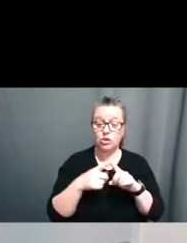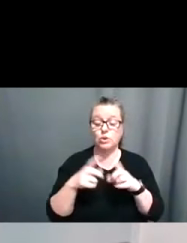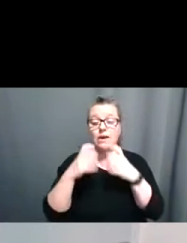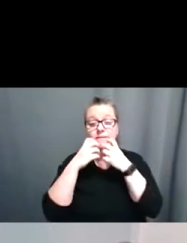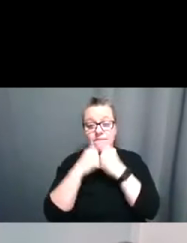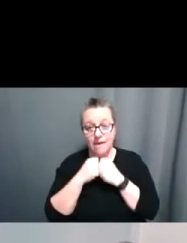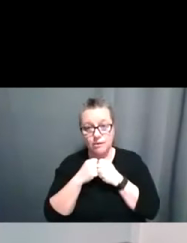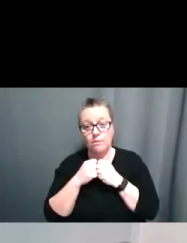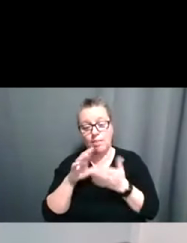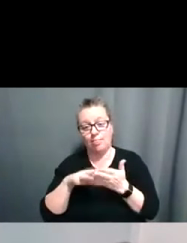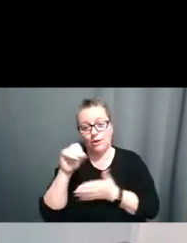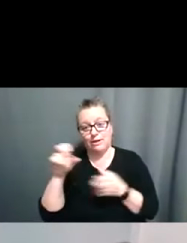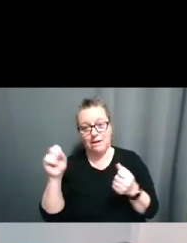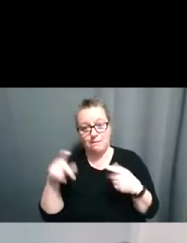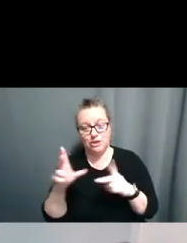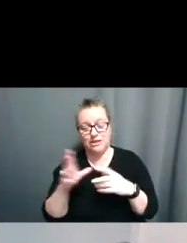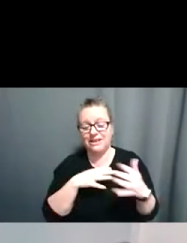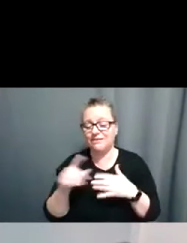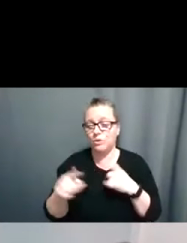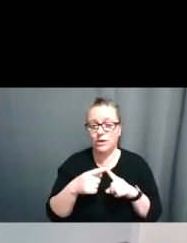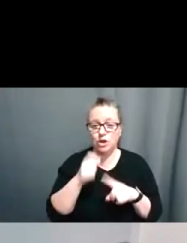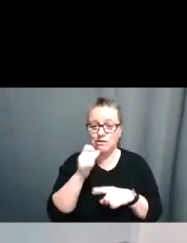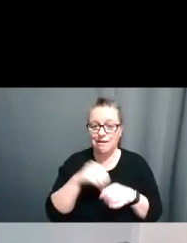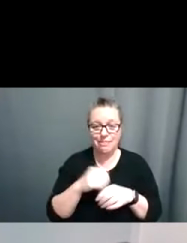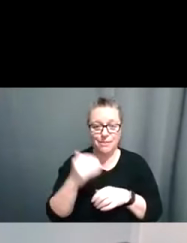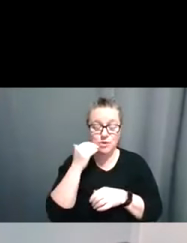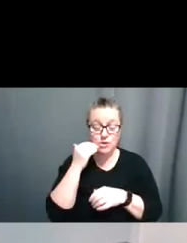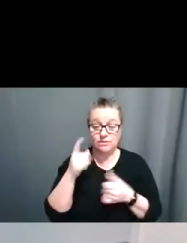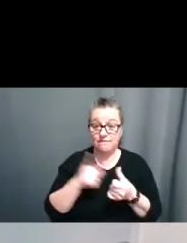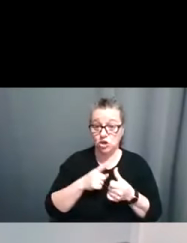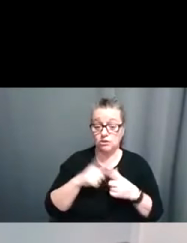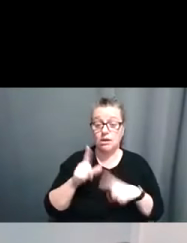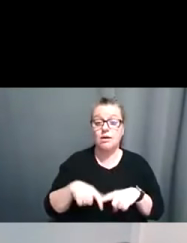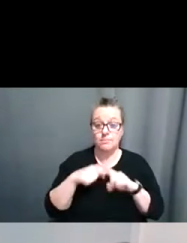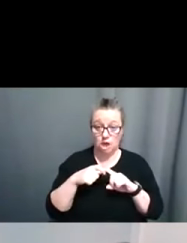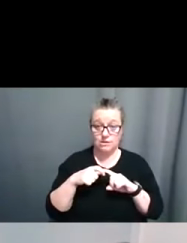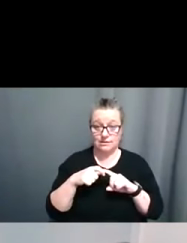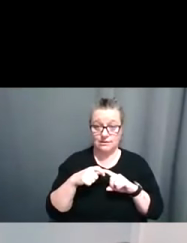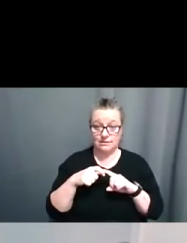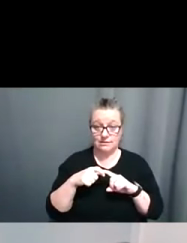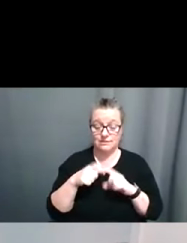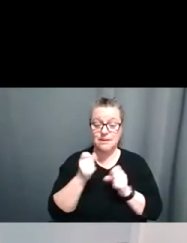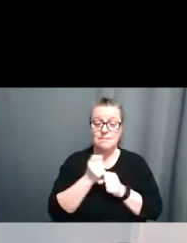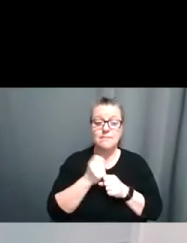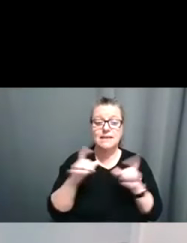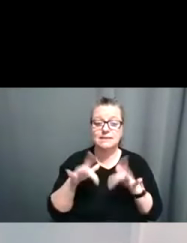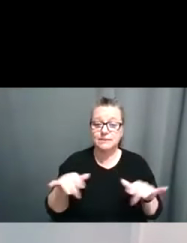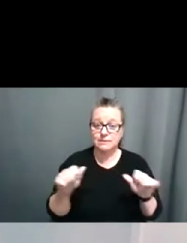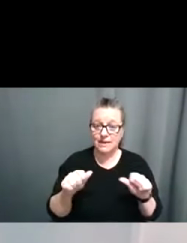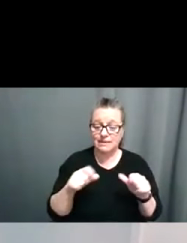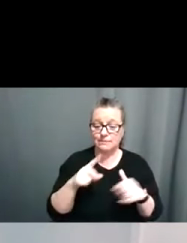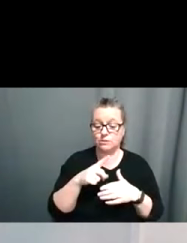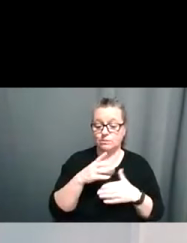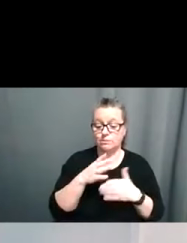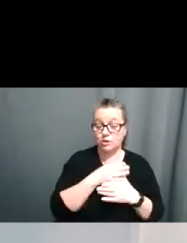in the mood? The first step is to pause. Create some space between what you heard or read